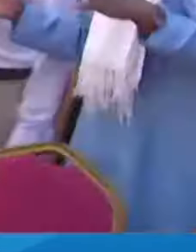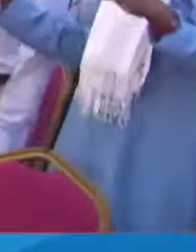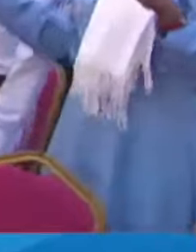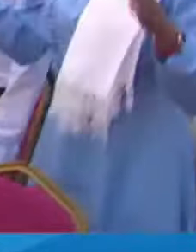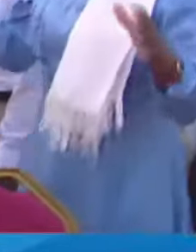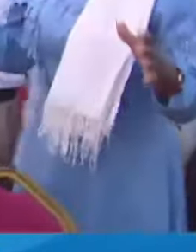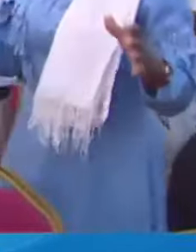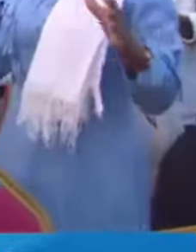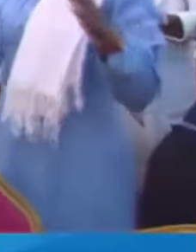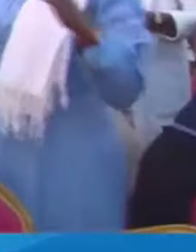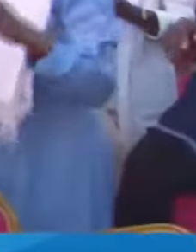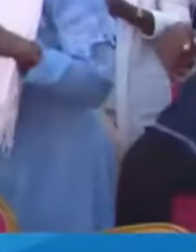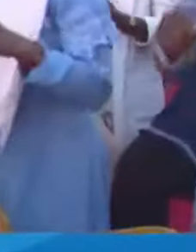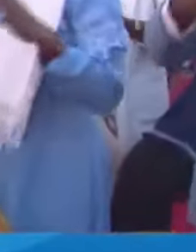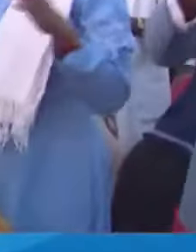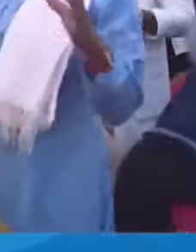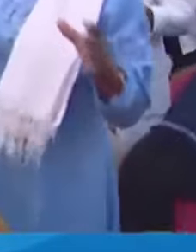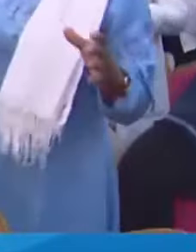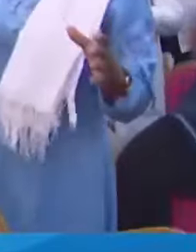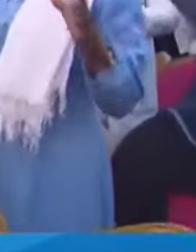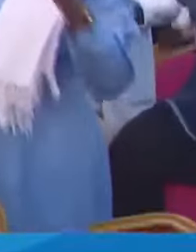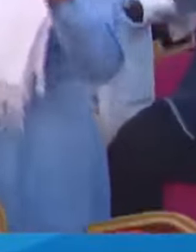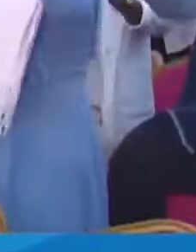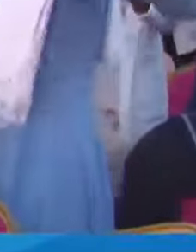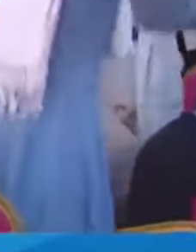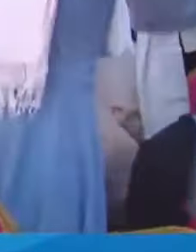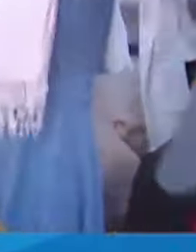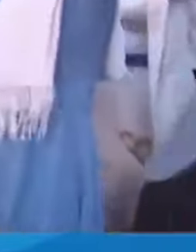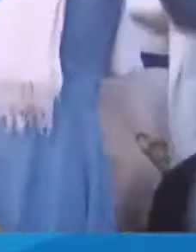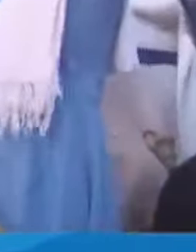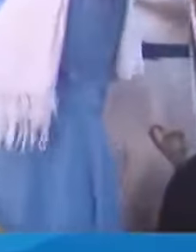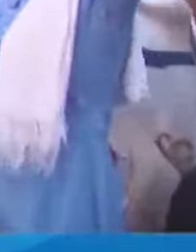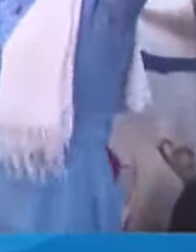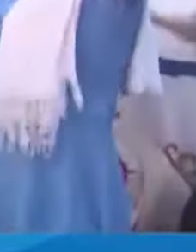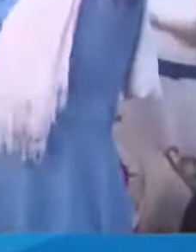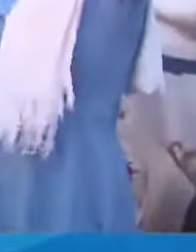are sa the name of